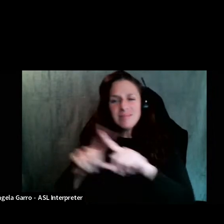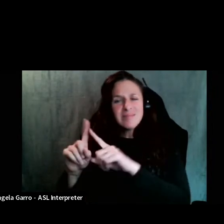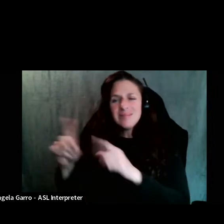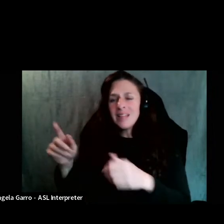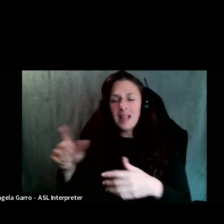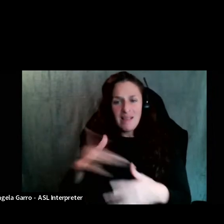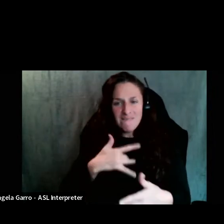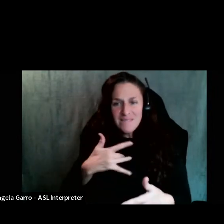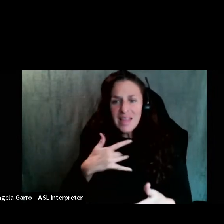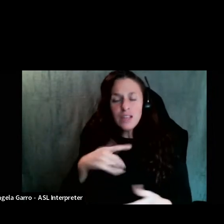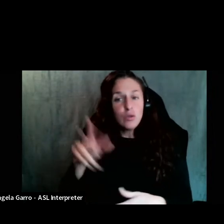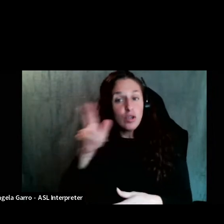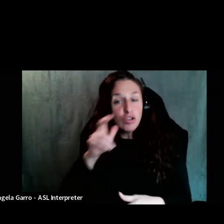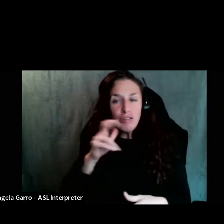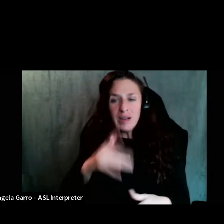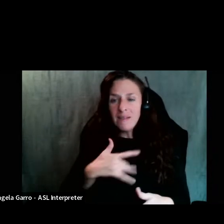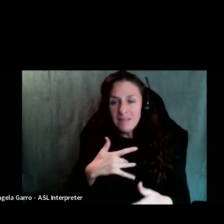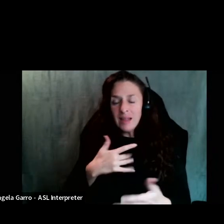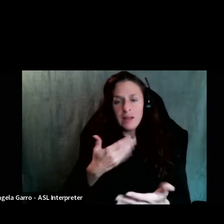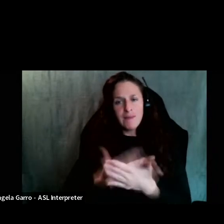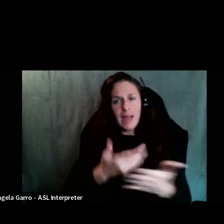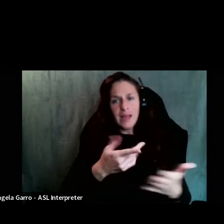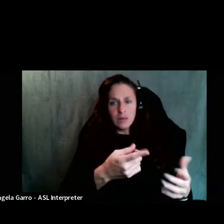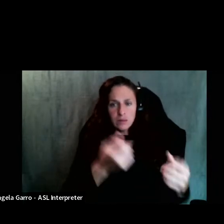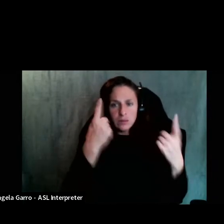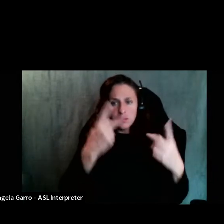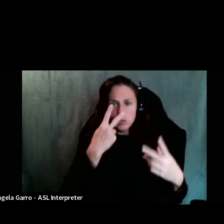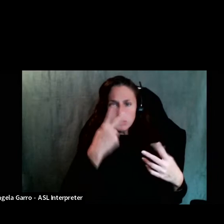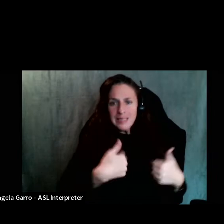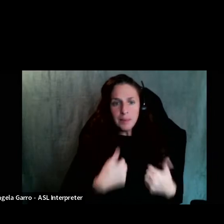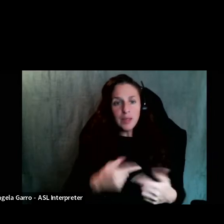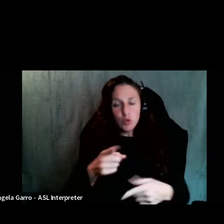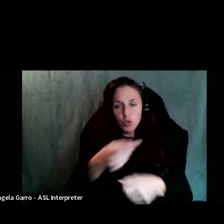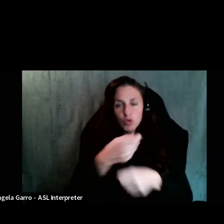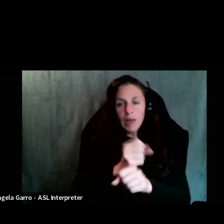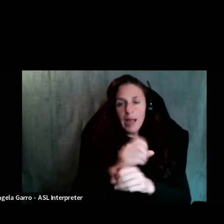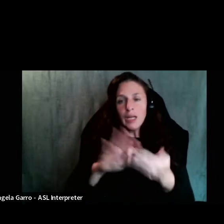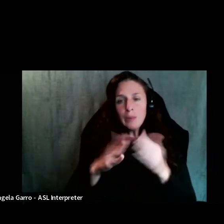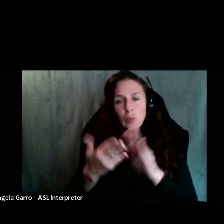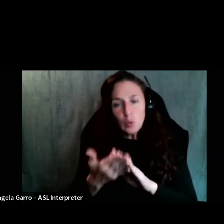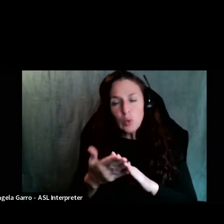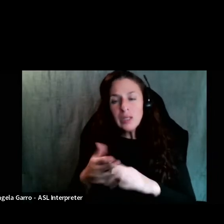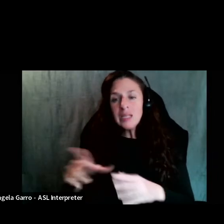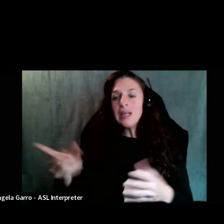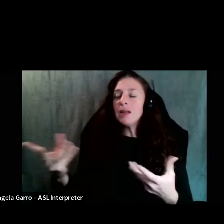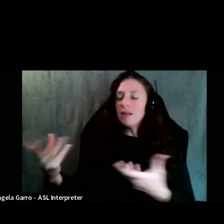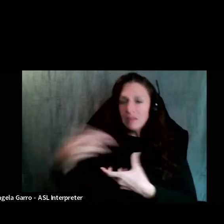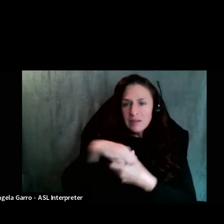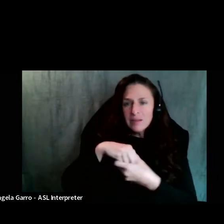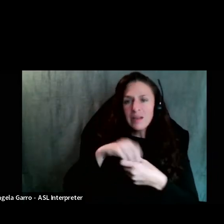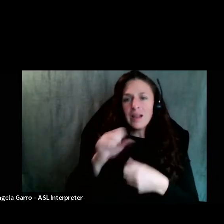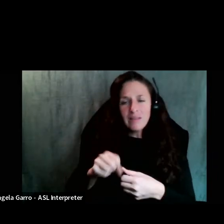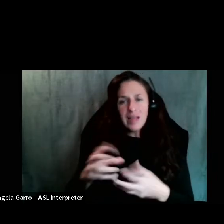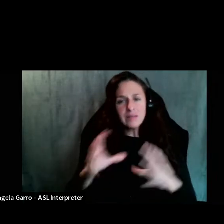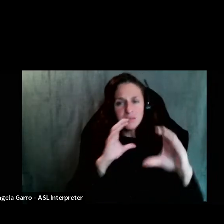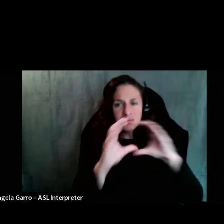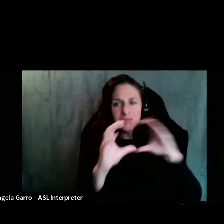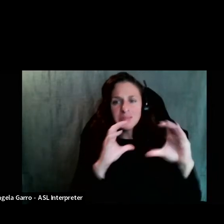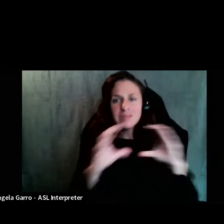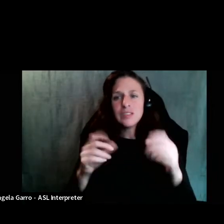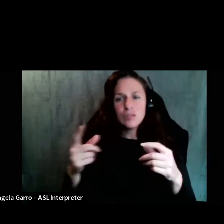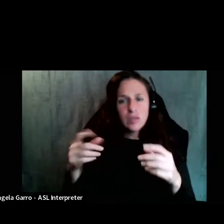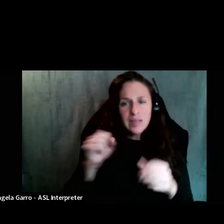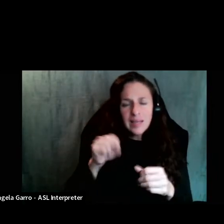the adults in your life, and when you create a community of students that are able to engage in rich and critical educational conversations, and